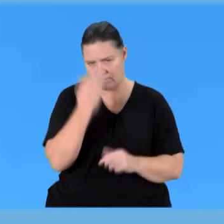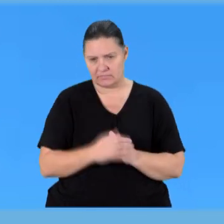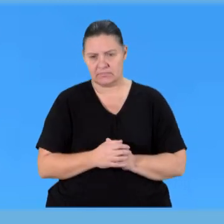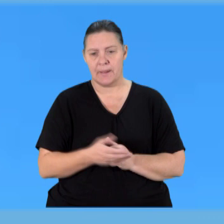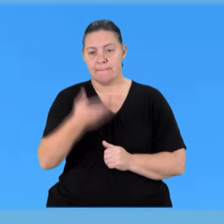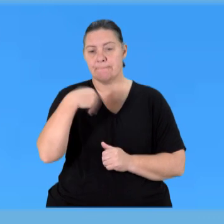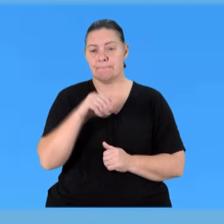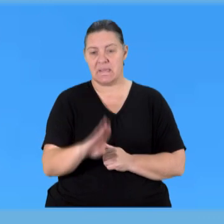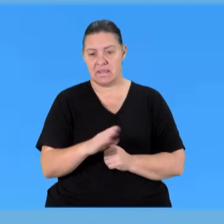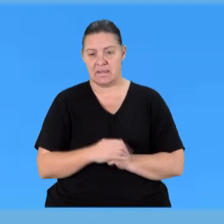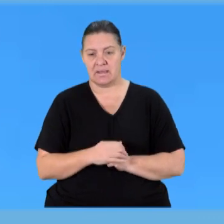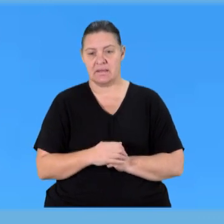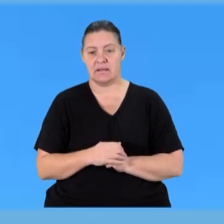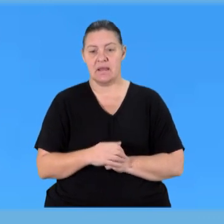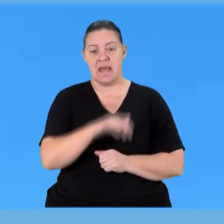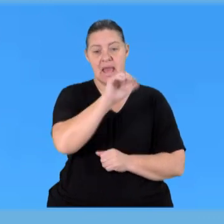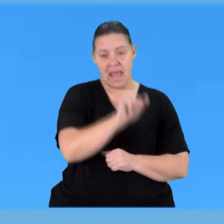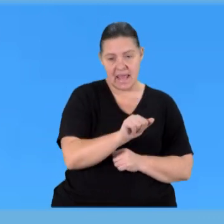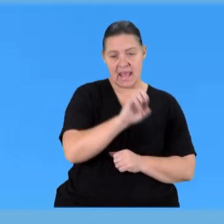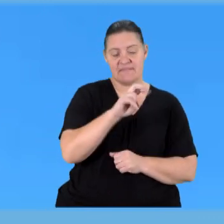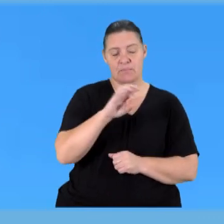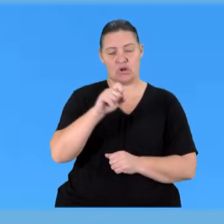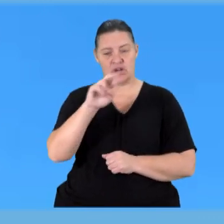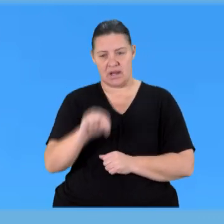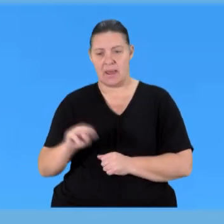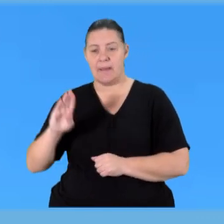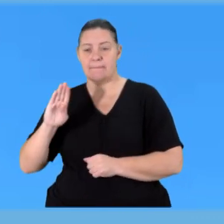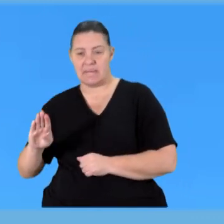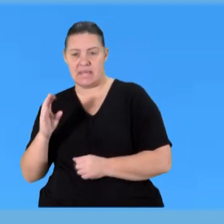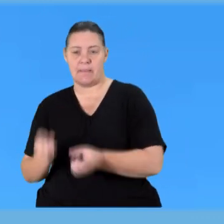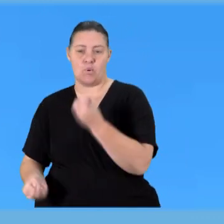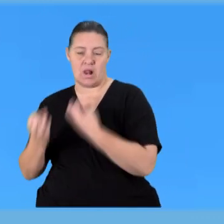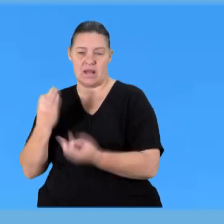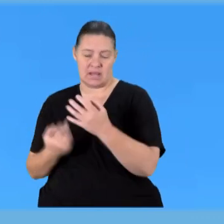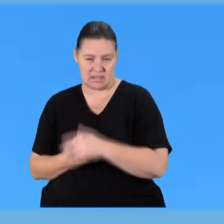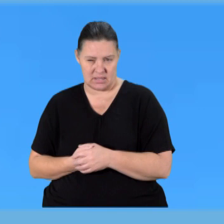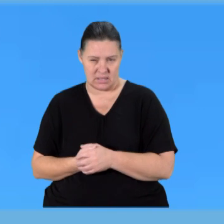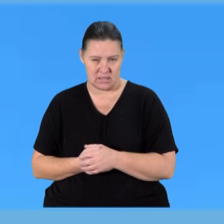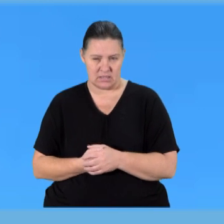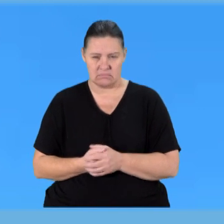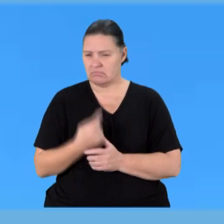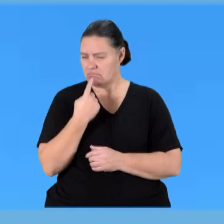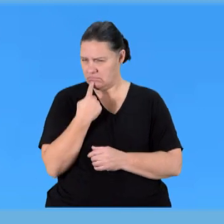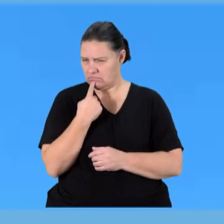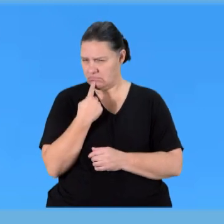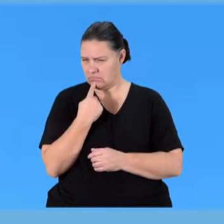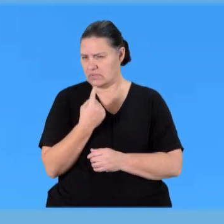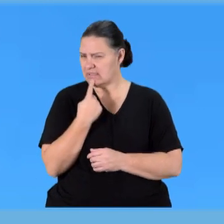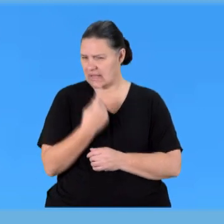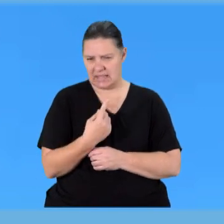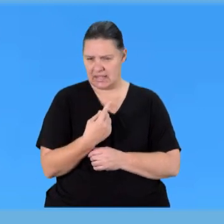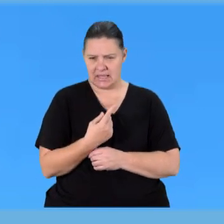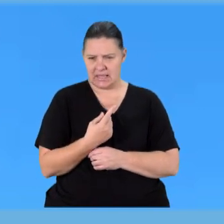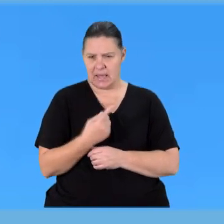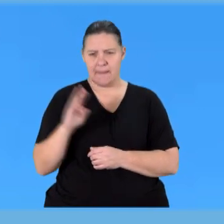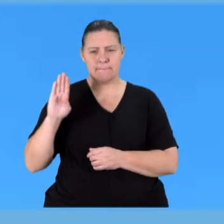A. Then B, A is evaporation and B is boiling. Now we've just said that